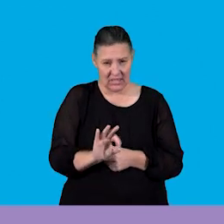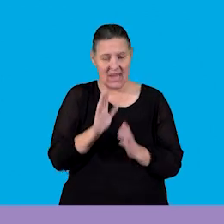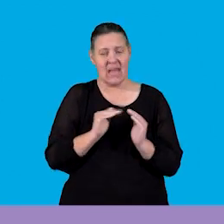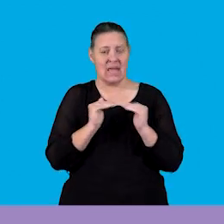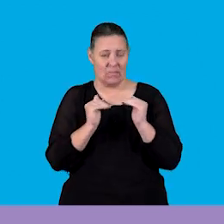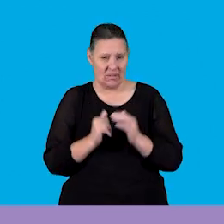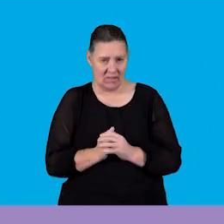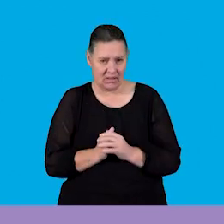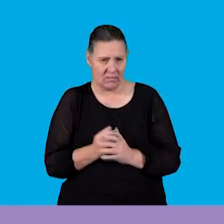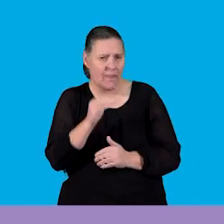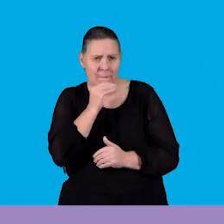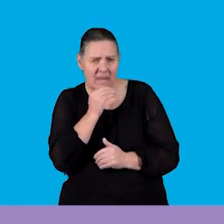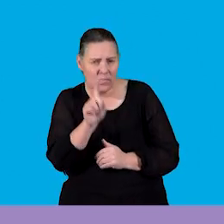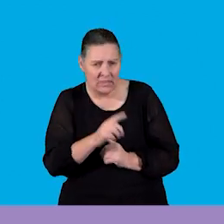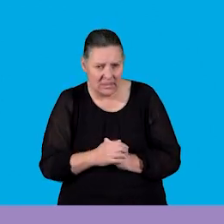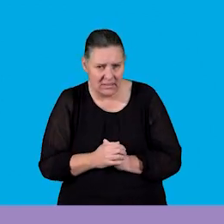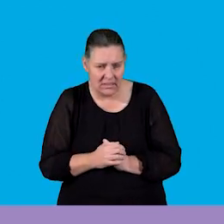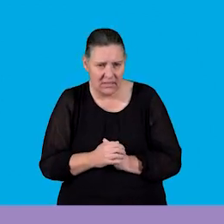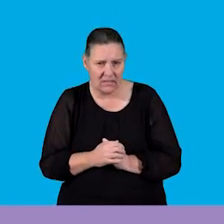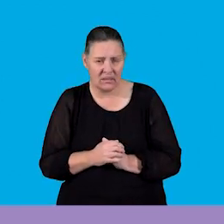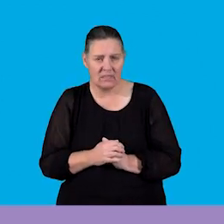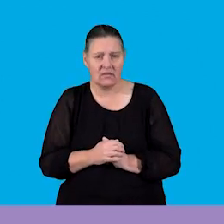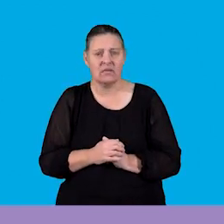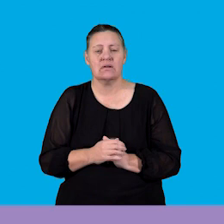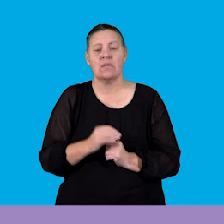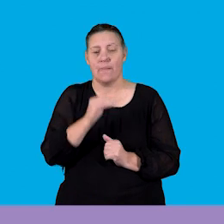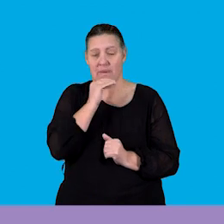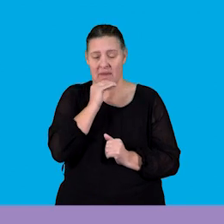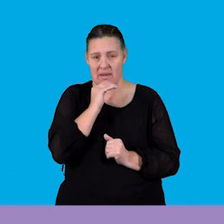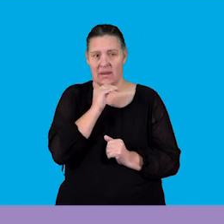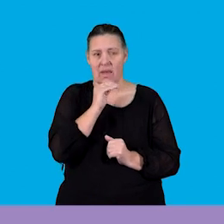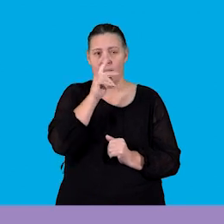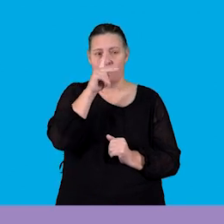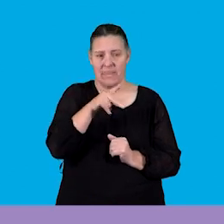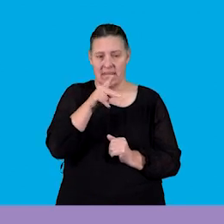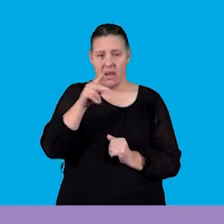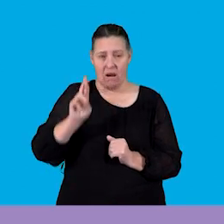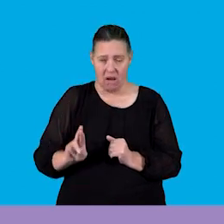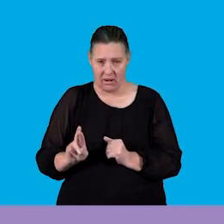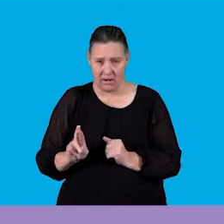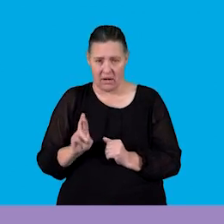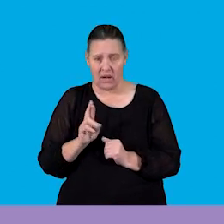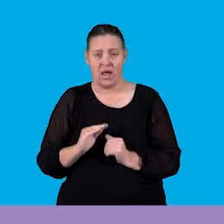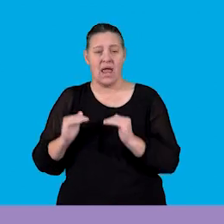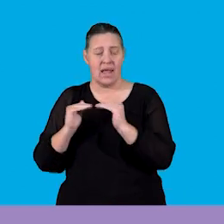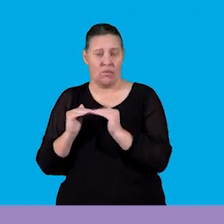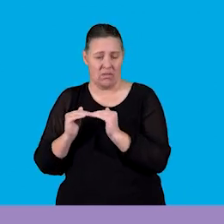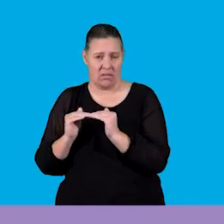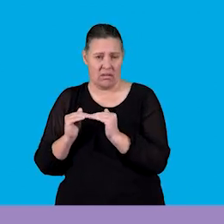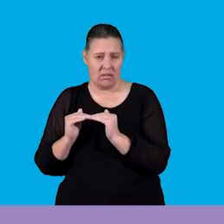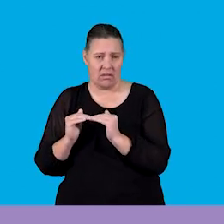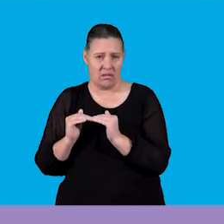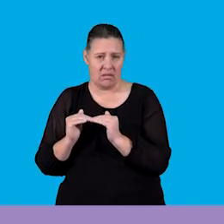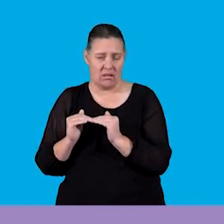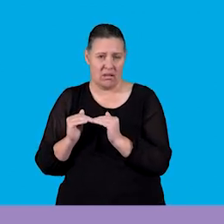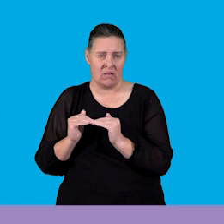three sides are equal. Now what does this mean? It means that PR is